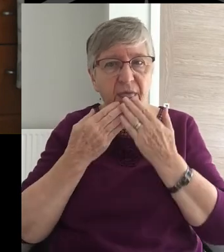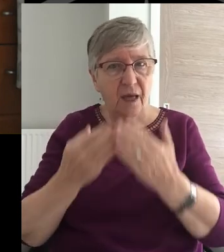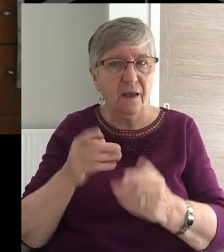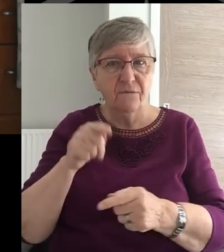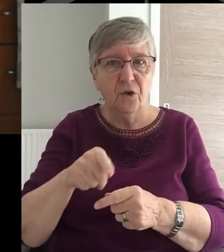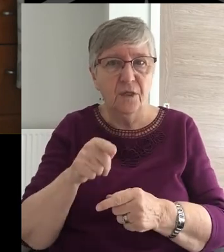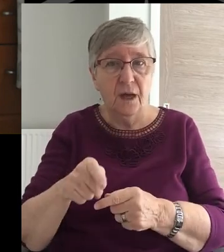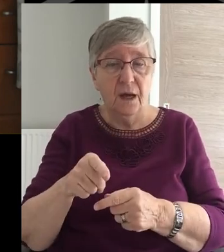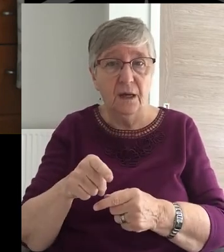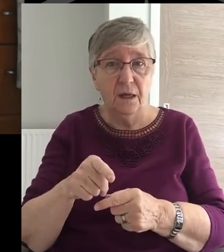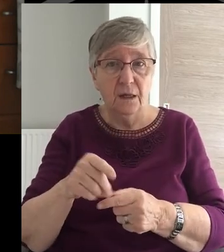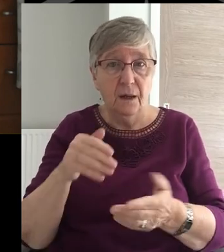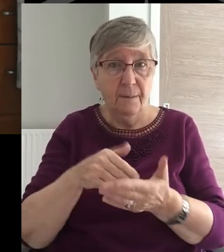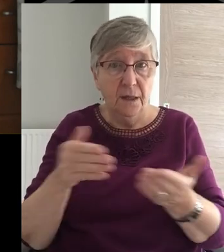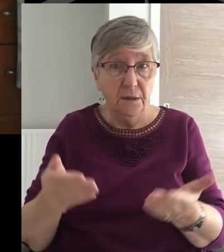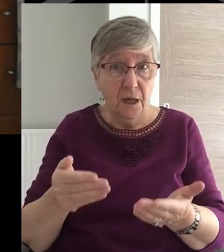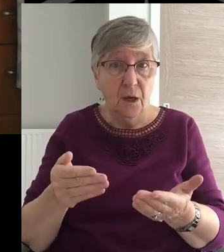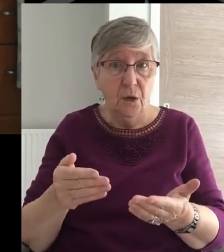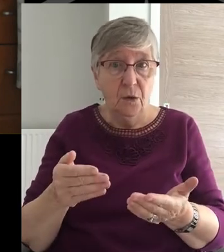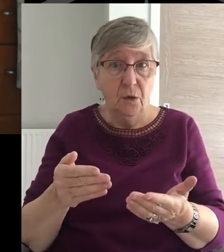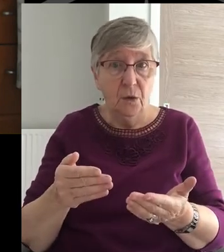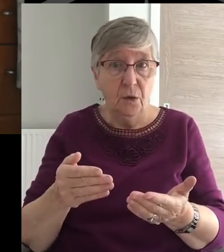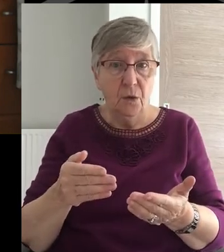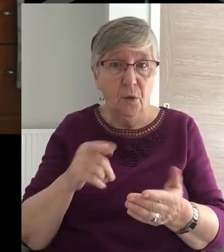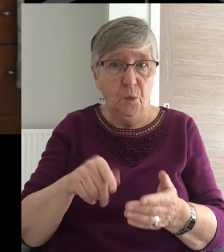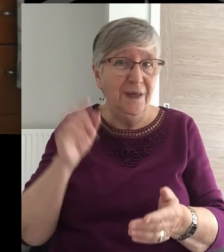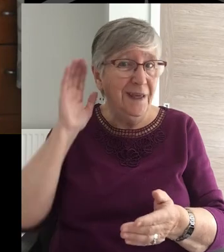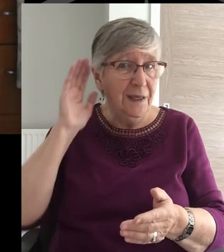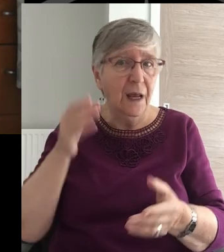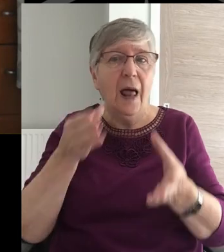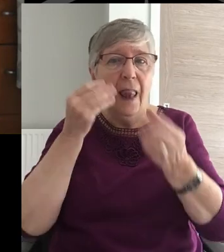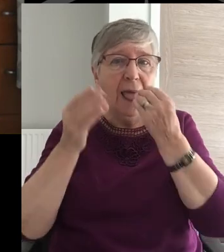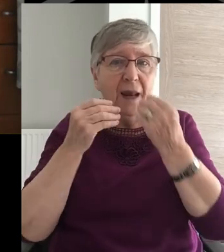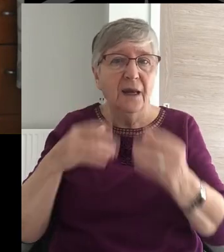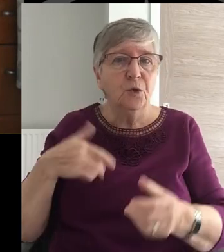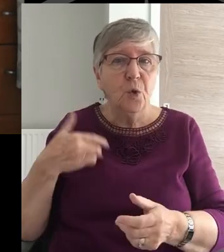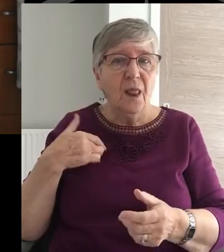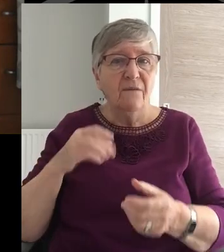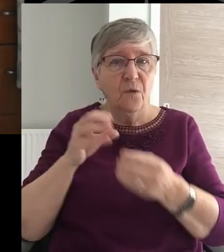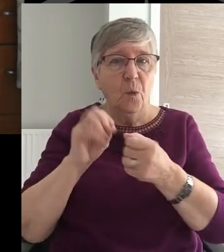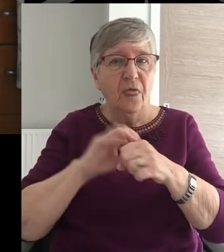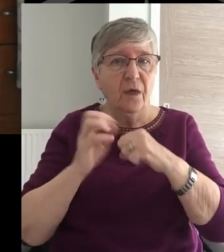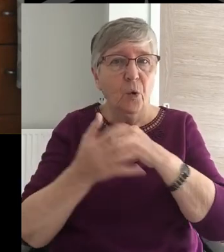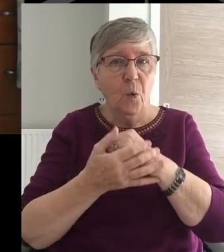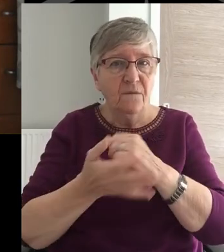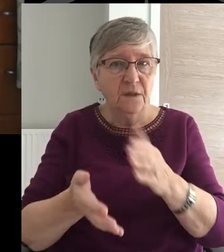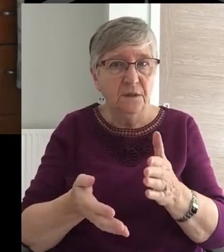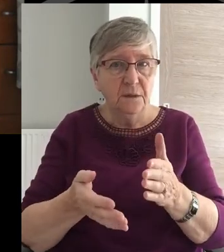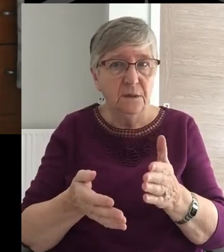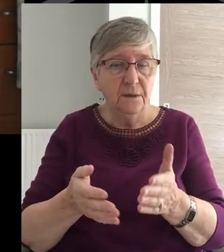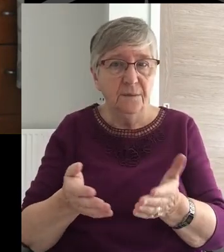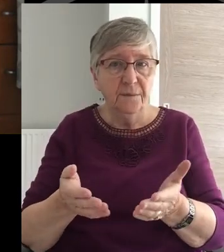What we hear now is the expression, learning to live with COVID, as it becomes endemic in the population at large.